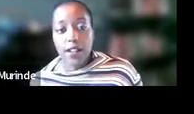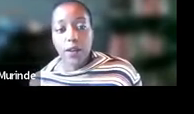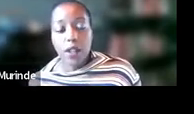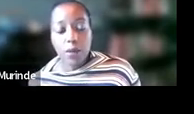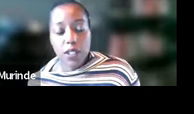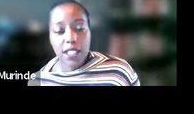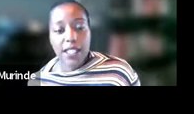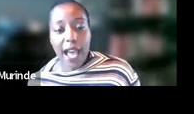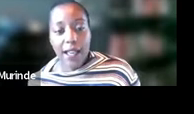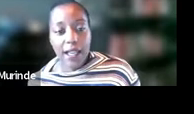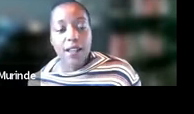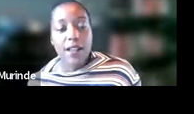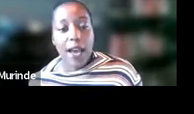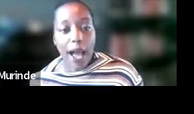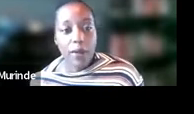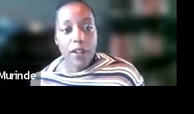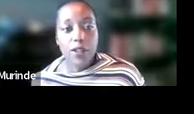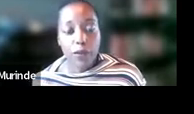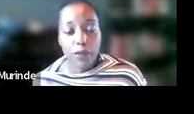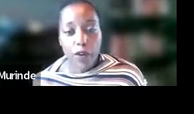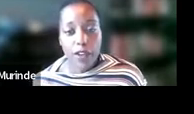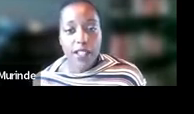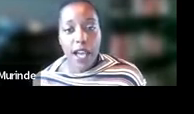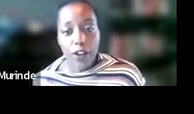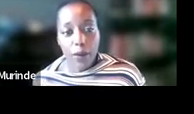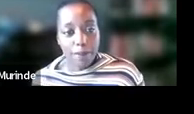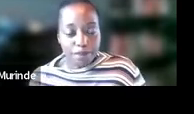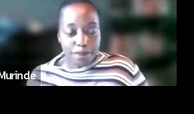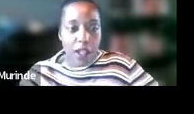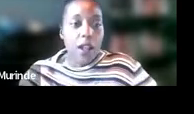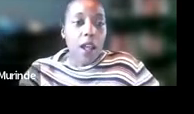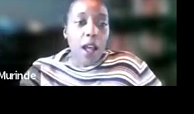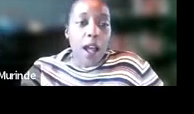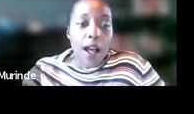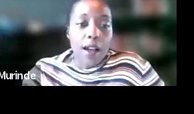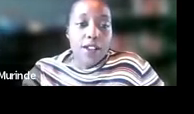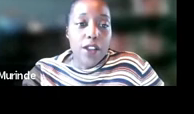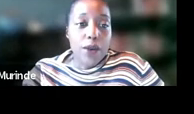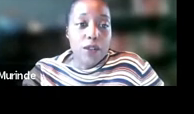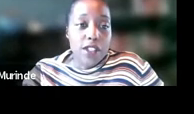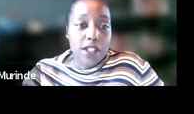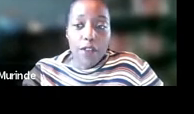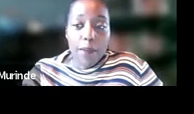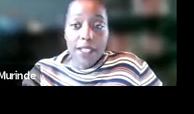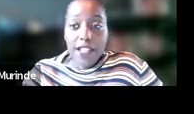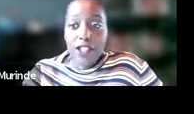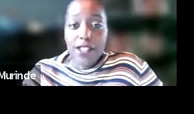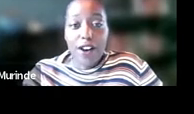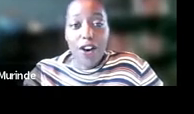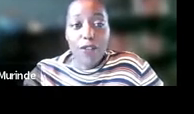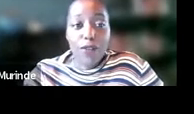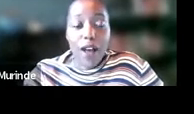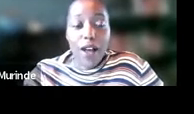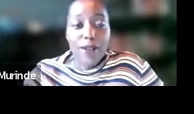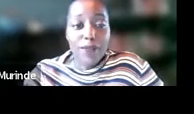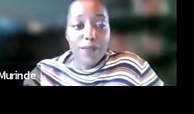us, those are communities in Hackney, Tower Hamlets, Waltham Forest and Newham. So just to start off, I'm going to actually start